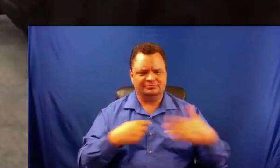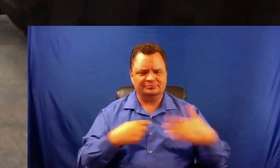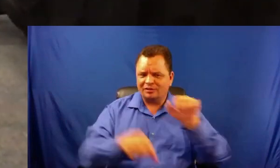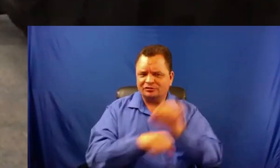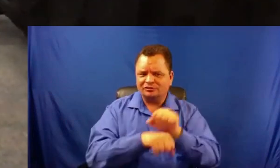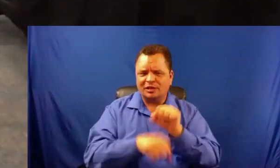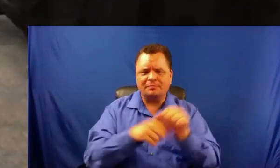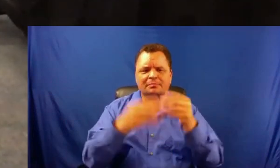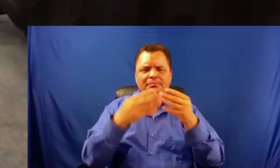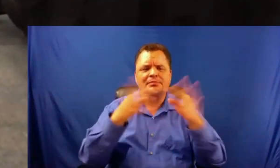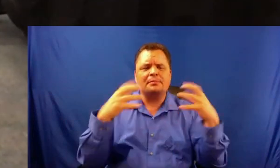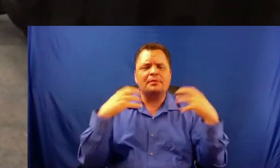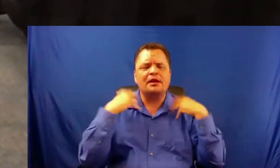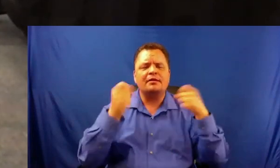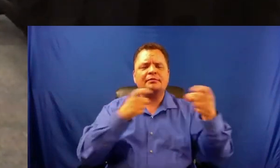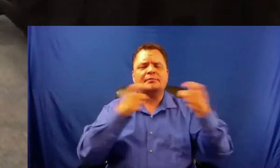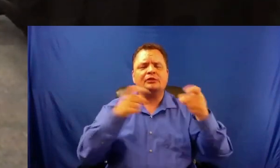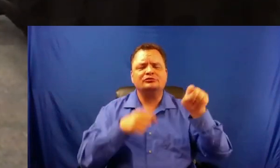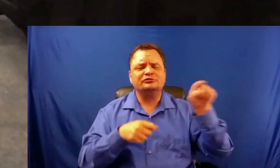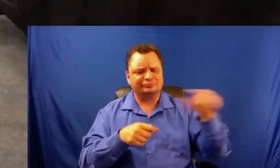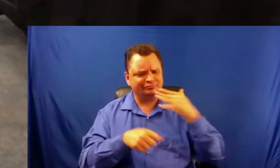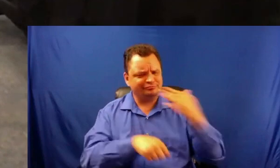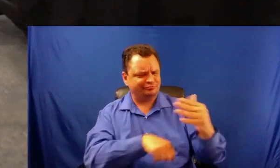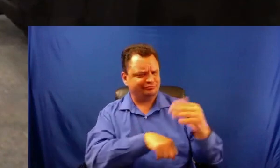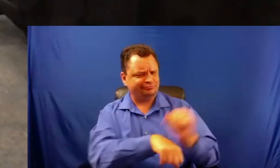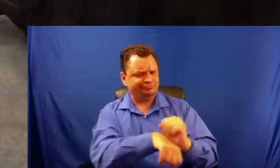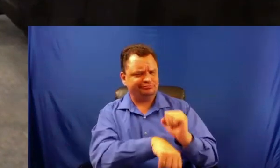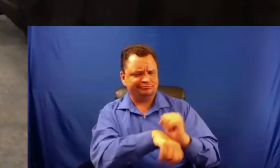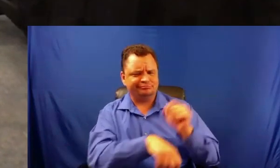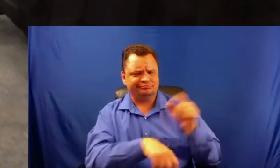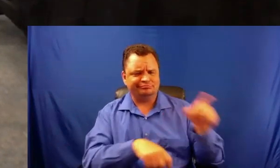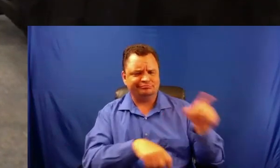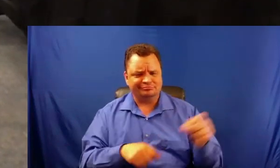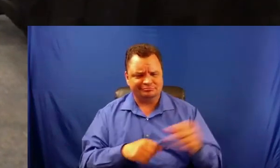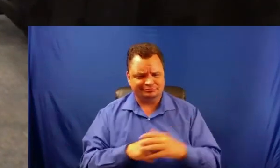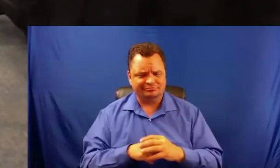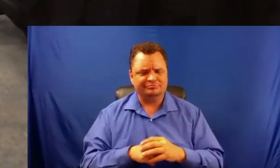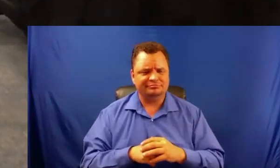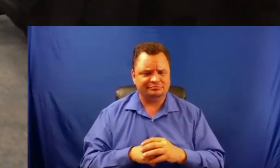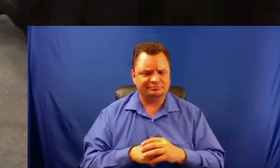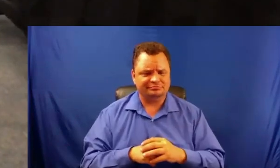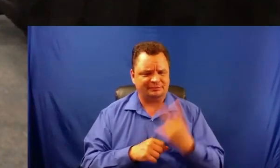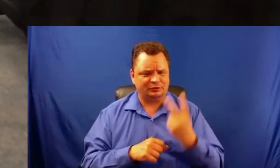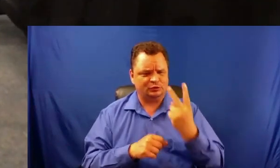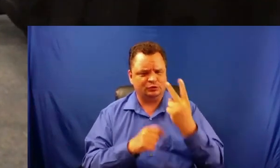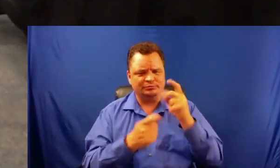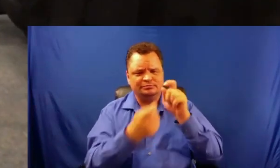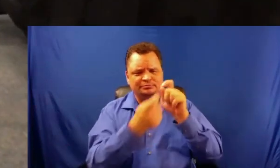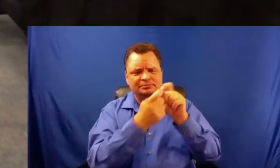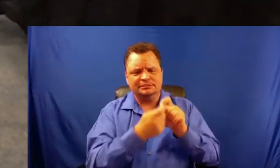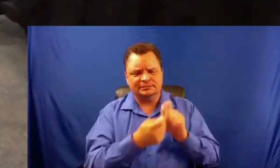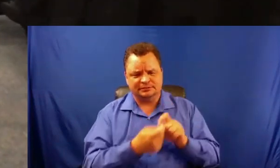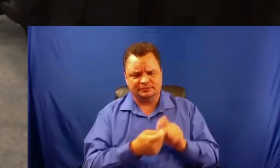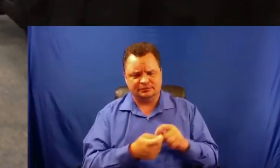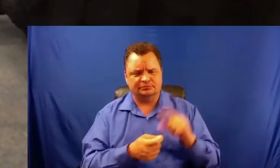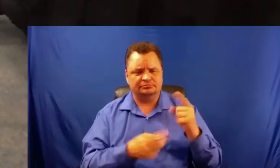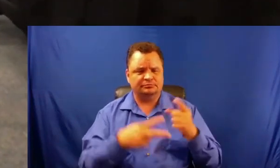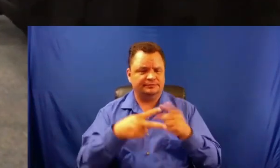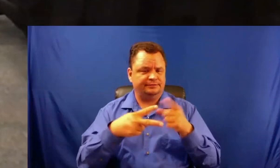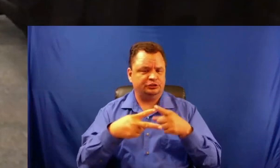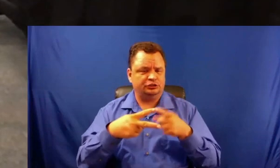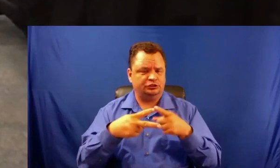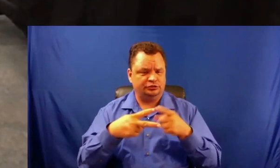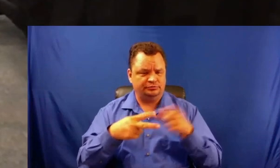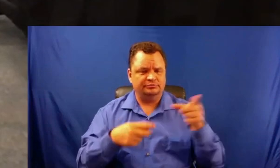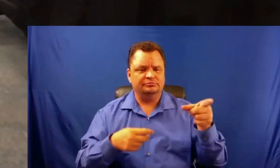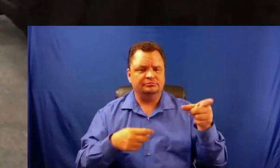and in two specific ways. Is first of all, in initiating and then